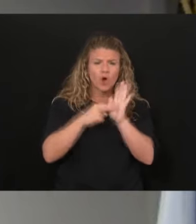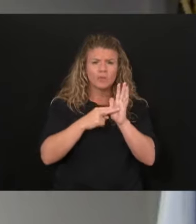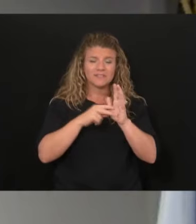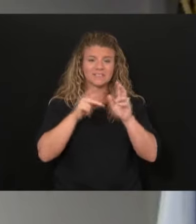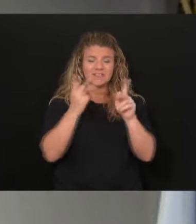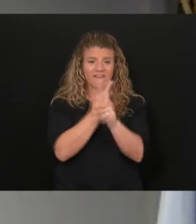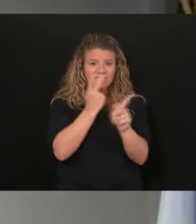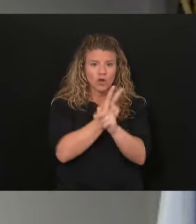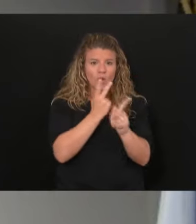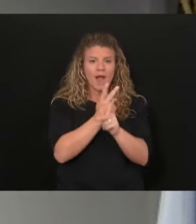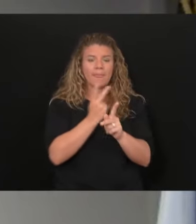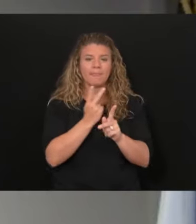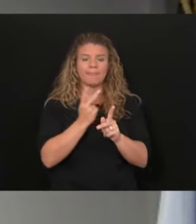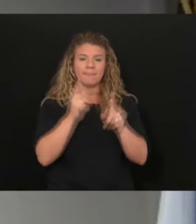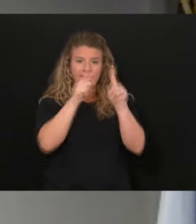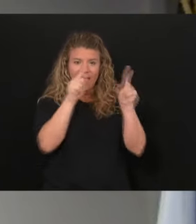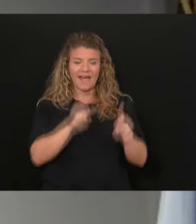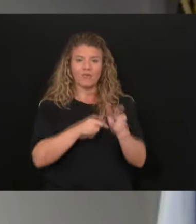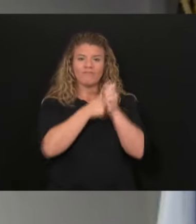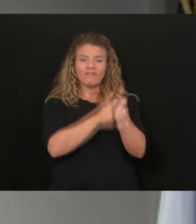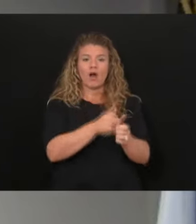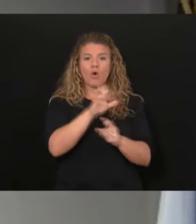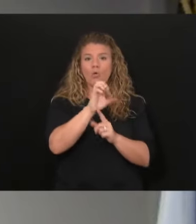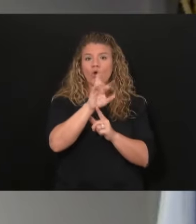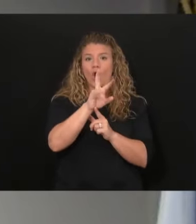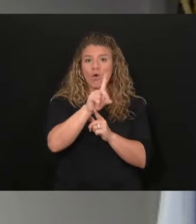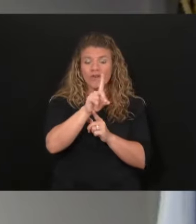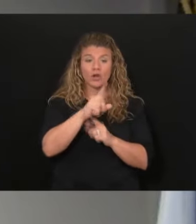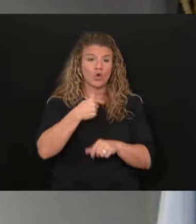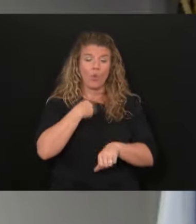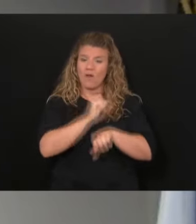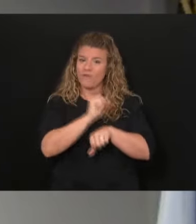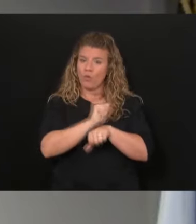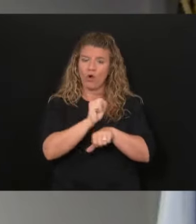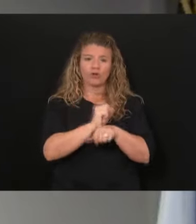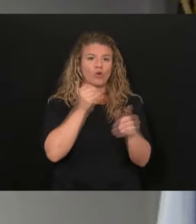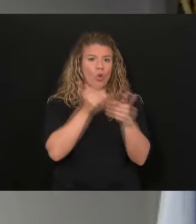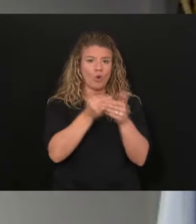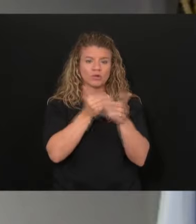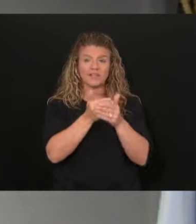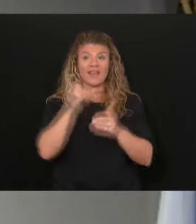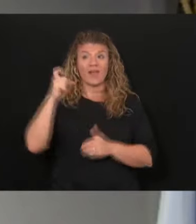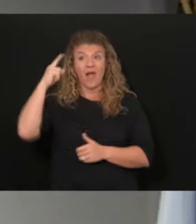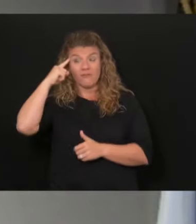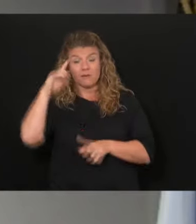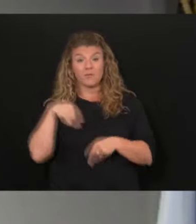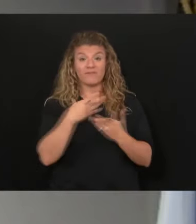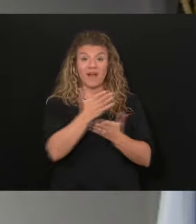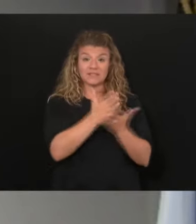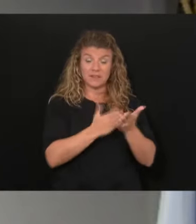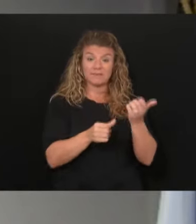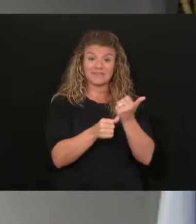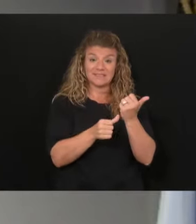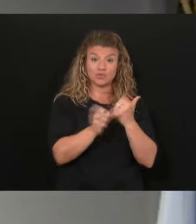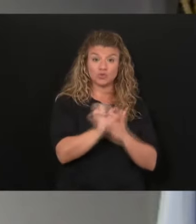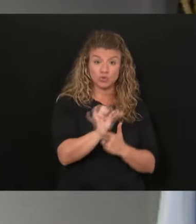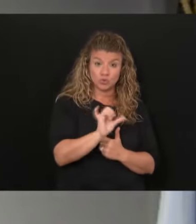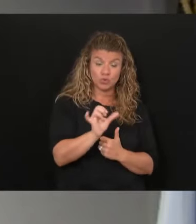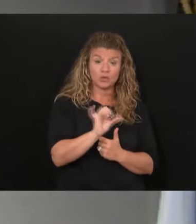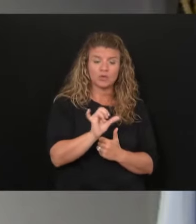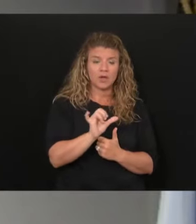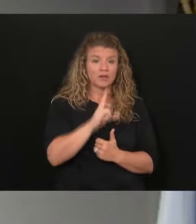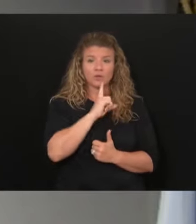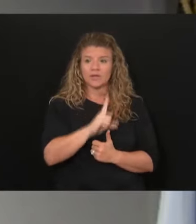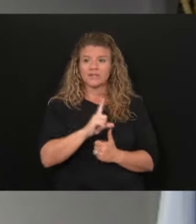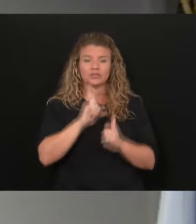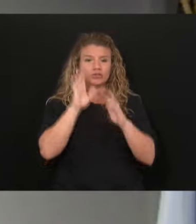care facility because of COVID. So we've worked with them. The federal government has provided some assistance as well. So they're a